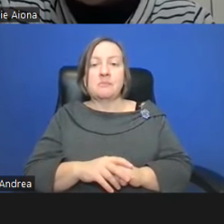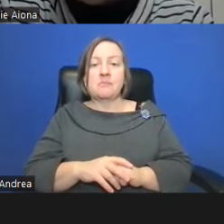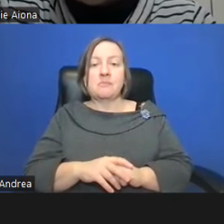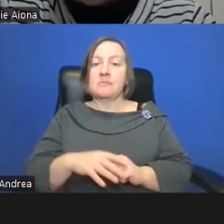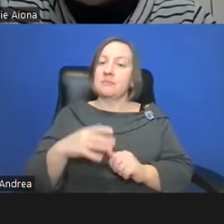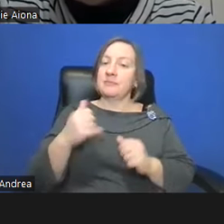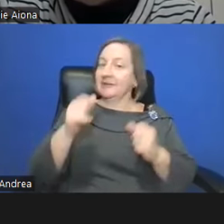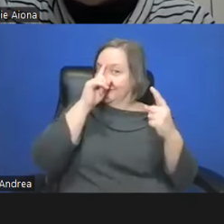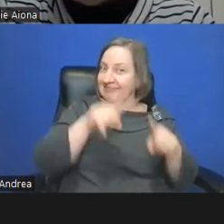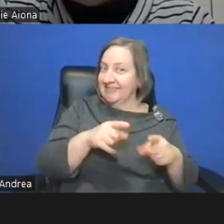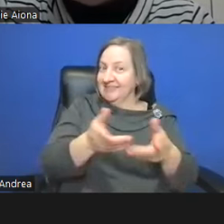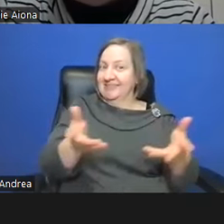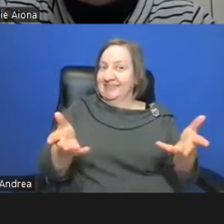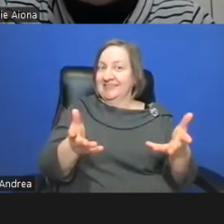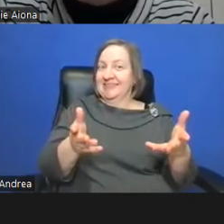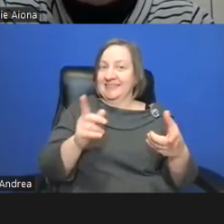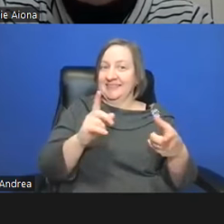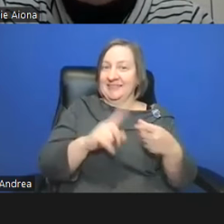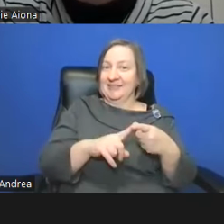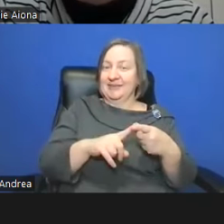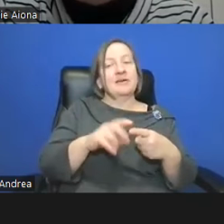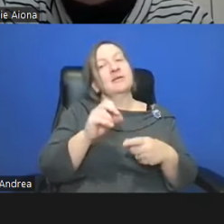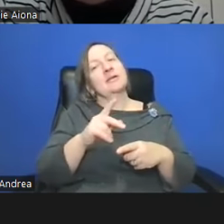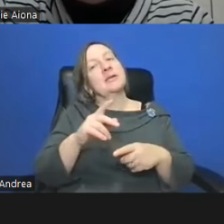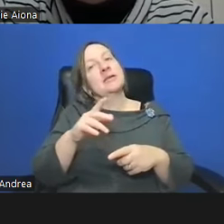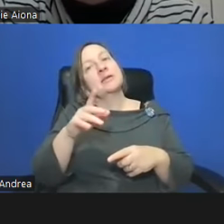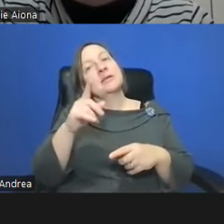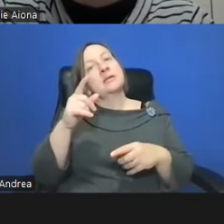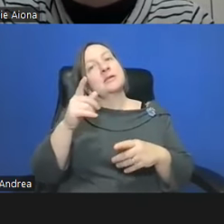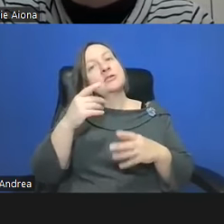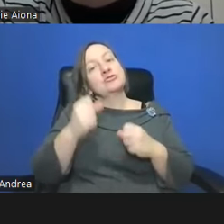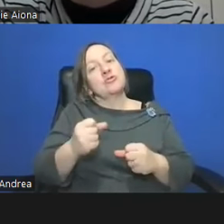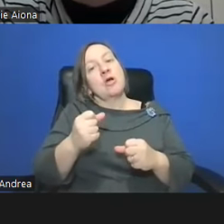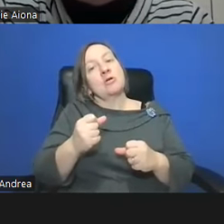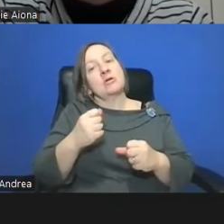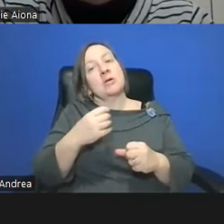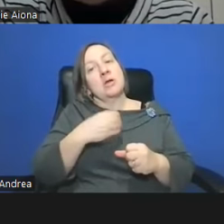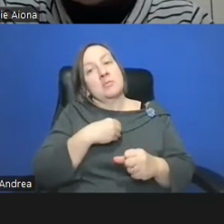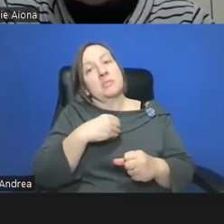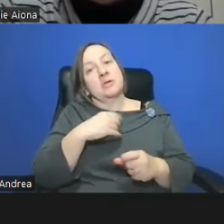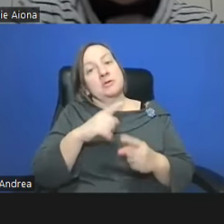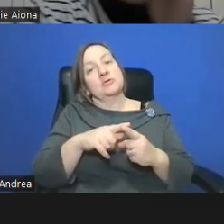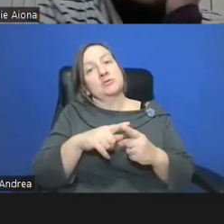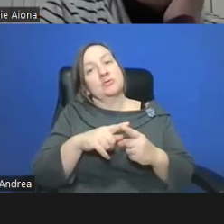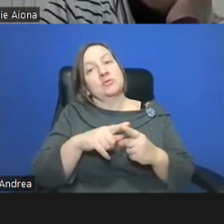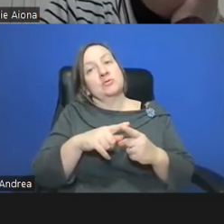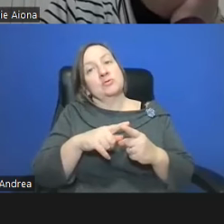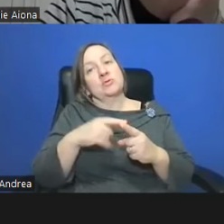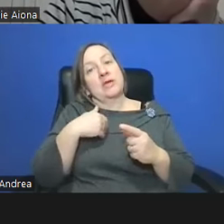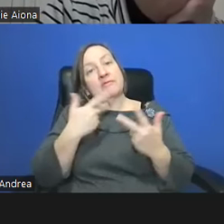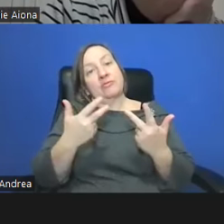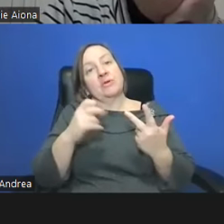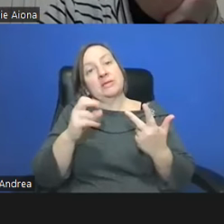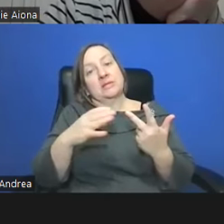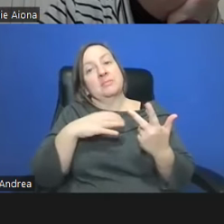Is there consensus to? Well, okay, is there strong opposition? Oh, yes, to the sorry, thank you. Yeah, proposal to have yeah. 3 subcommittees?